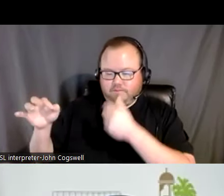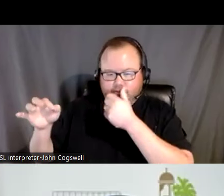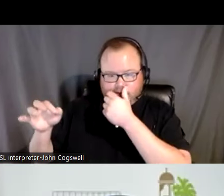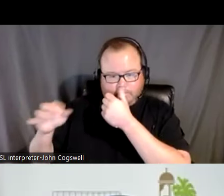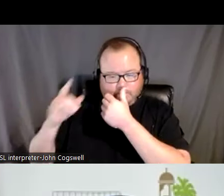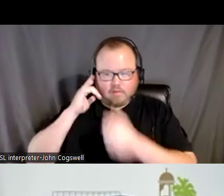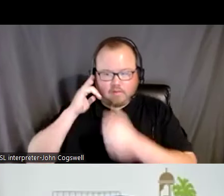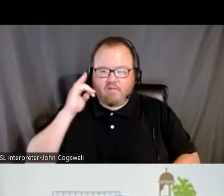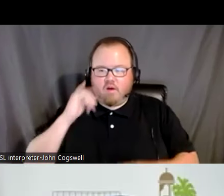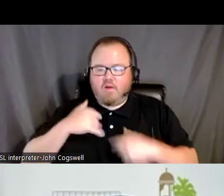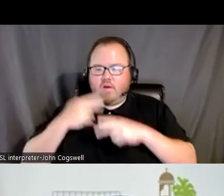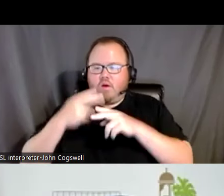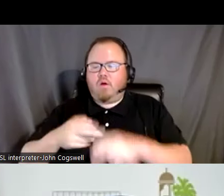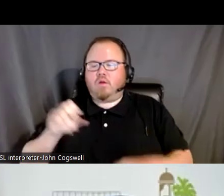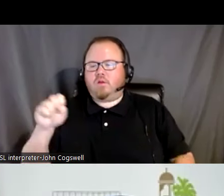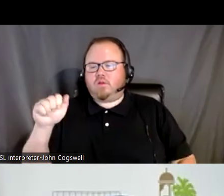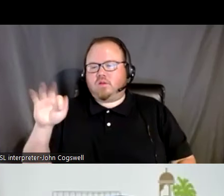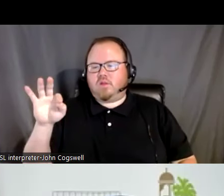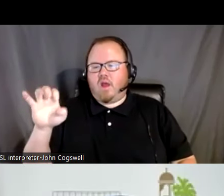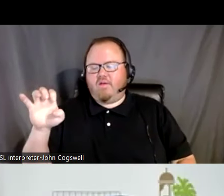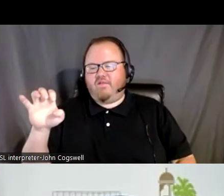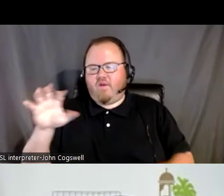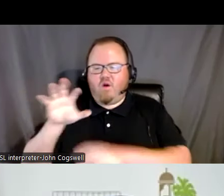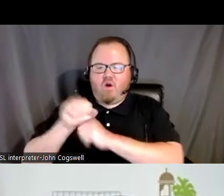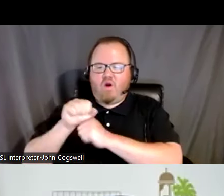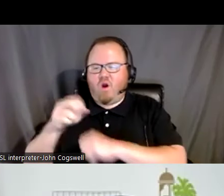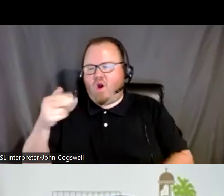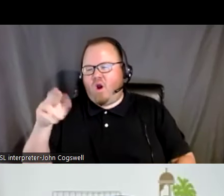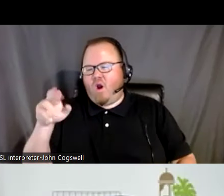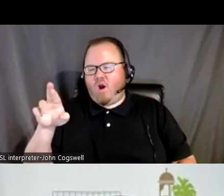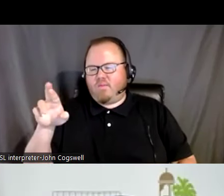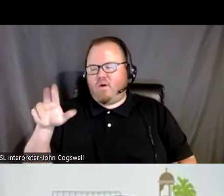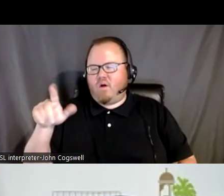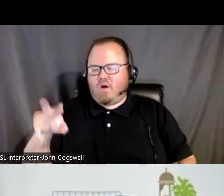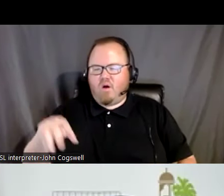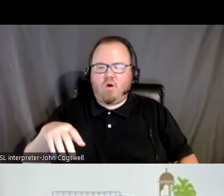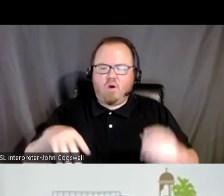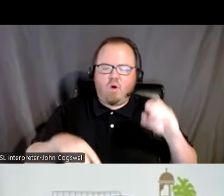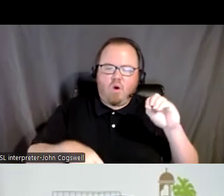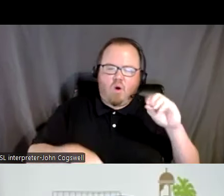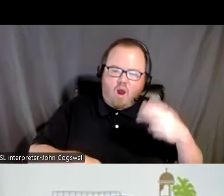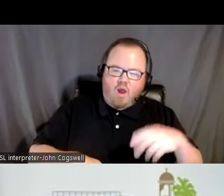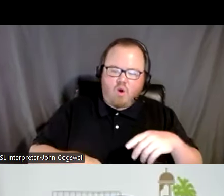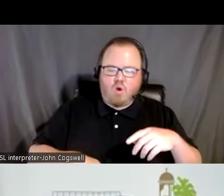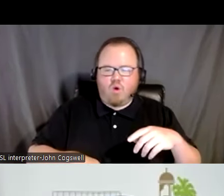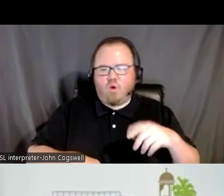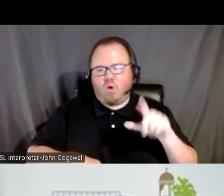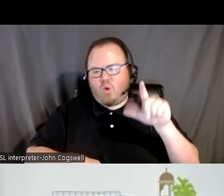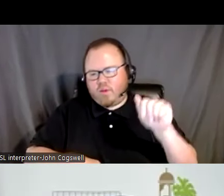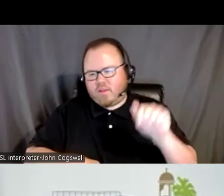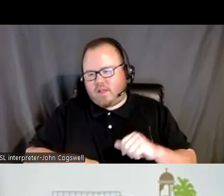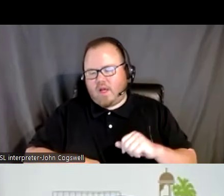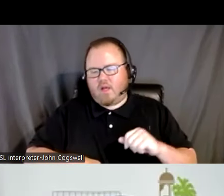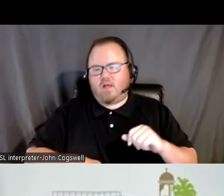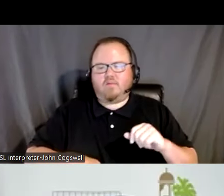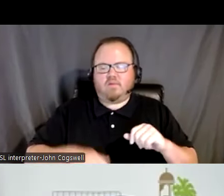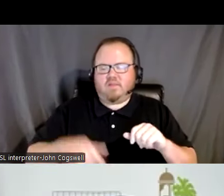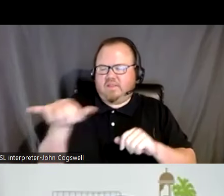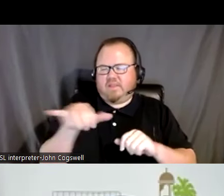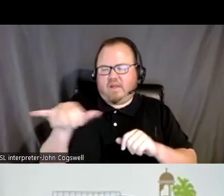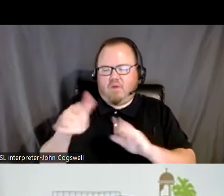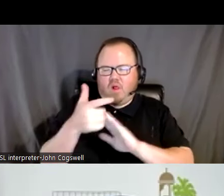has something called a safe harbor law. And Ohio, I think Louisiana, Colorado were some of the first to have a law similar to this.